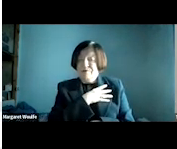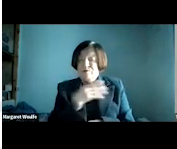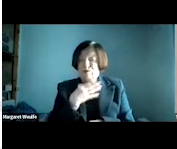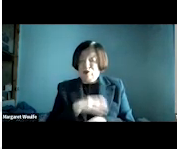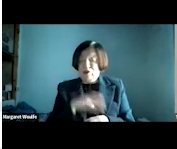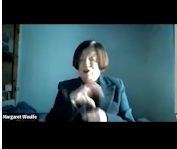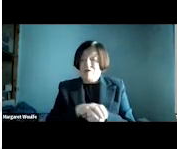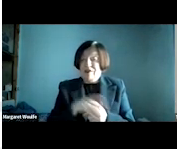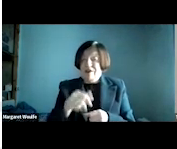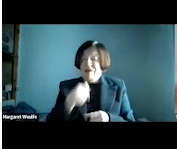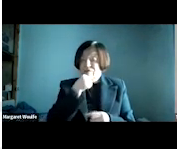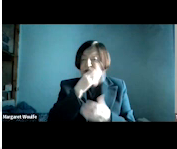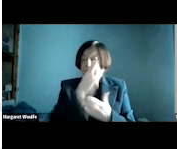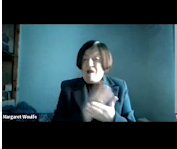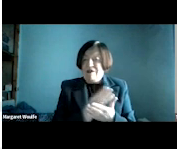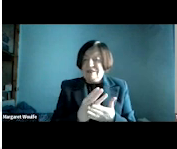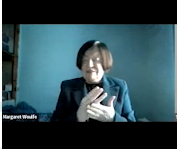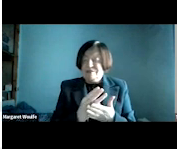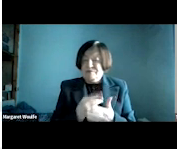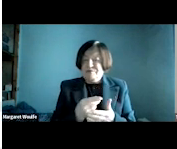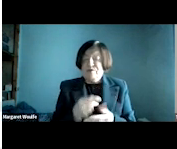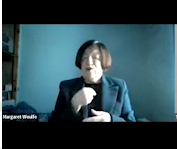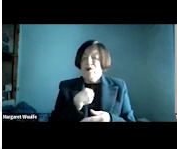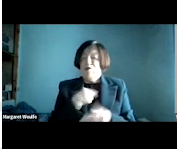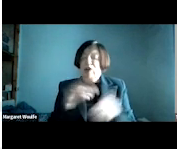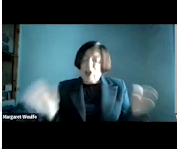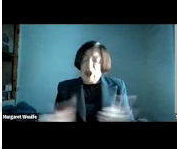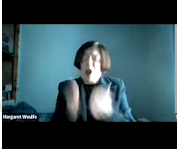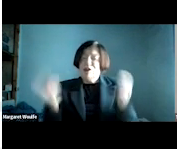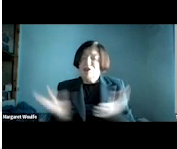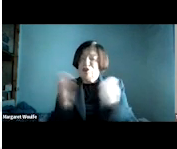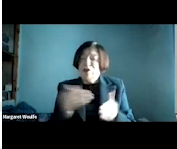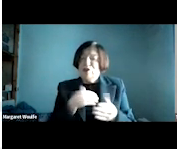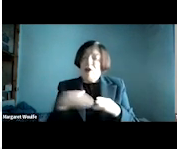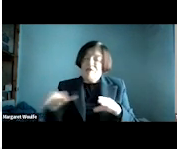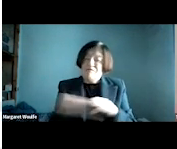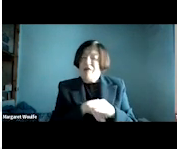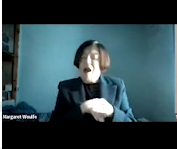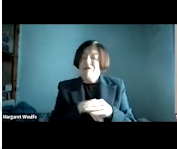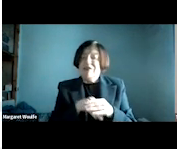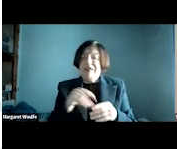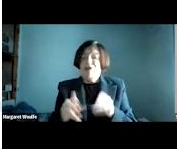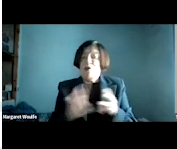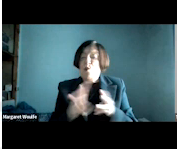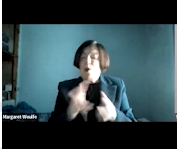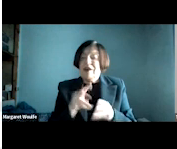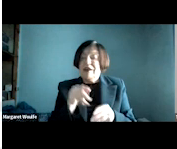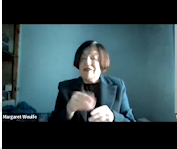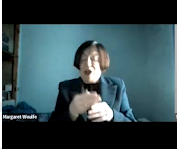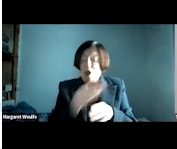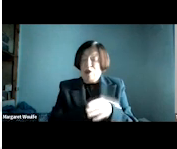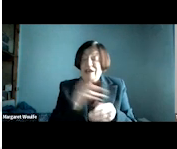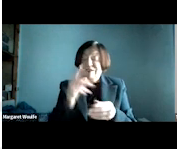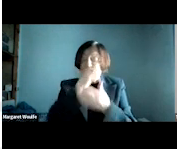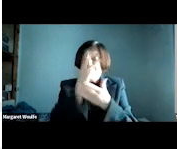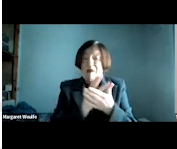covered in section, or in that previous slide. So we're really encouraging you to join in the work in that previous slide as